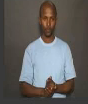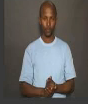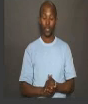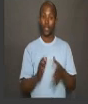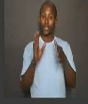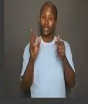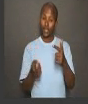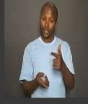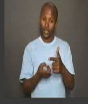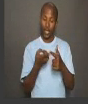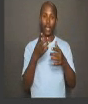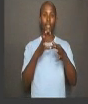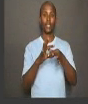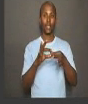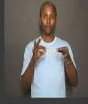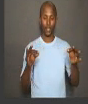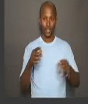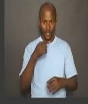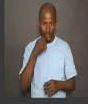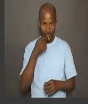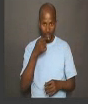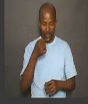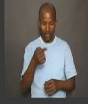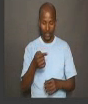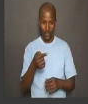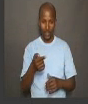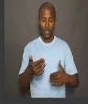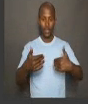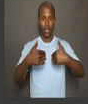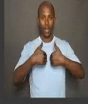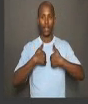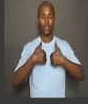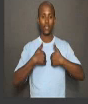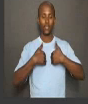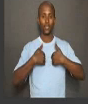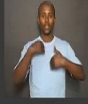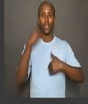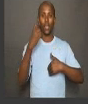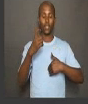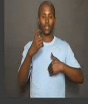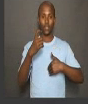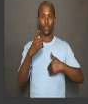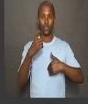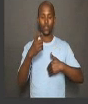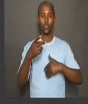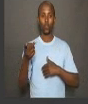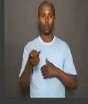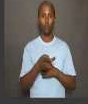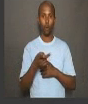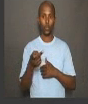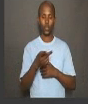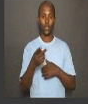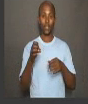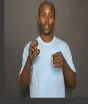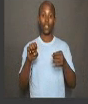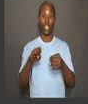The second statement says, there exists an x which is both an